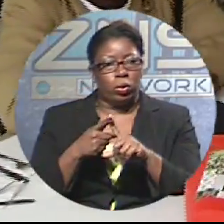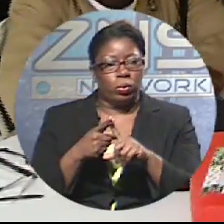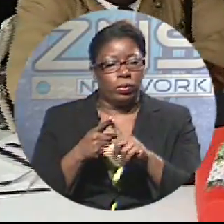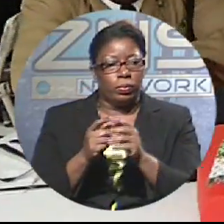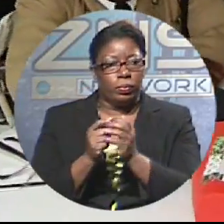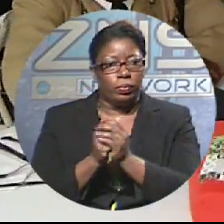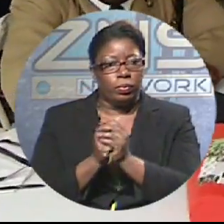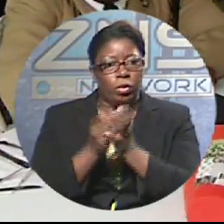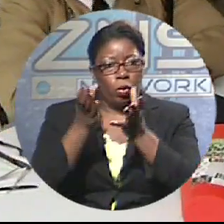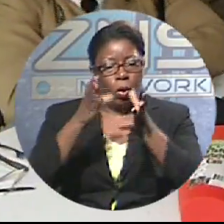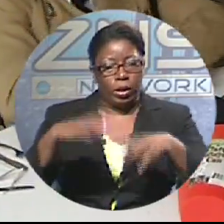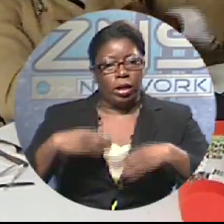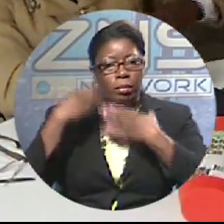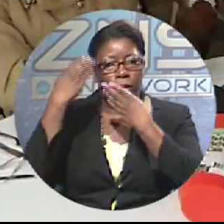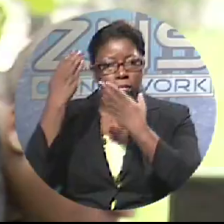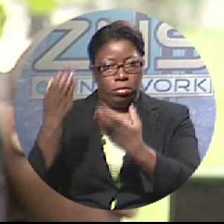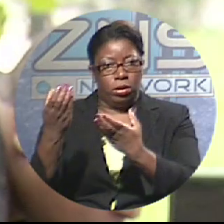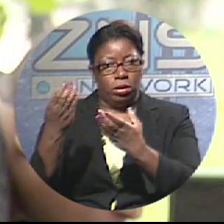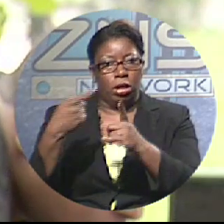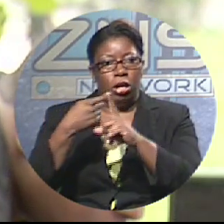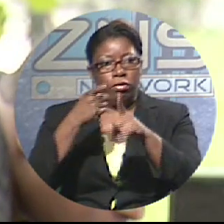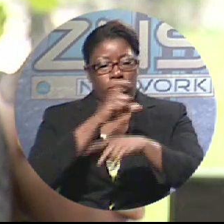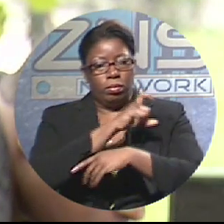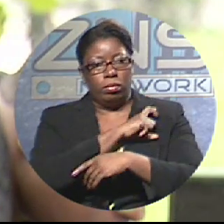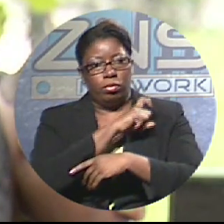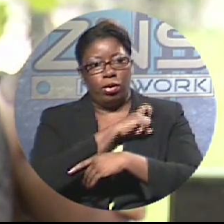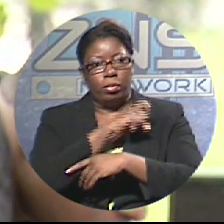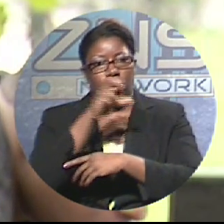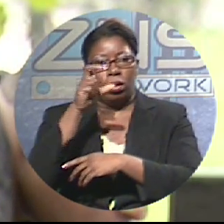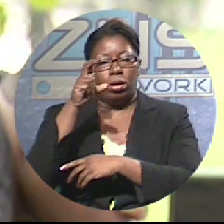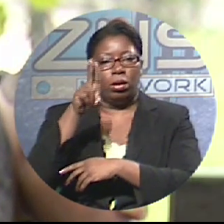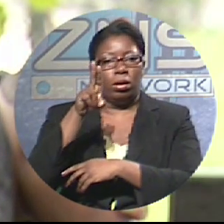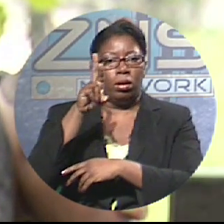commitment from the urban renewal offices